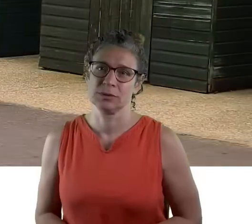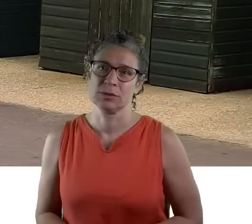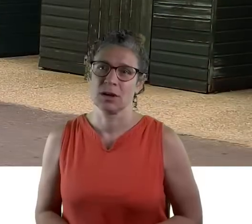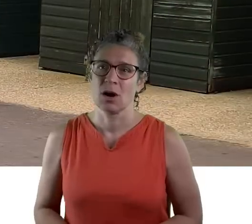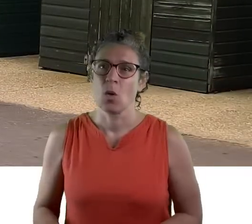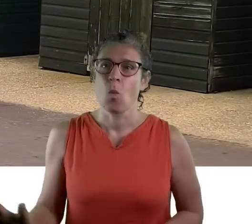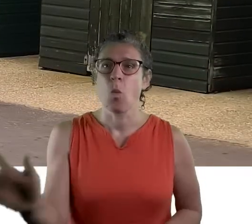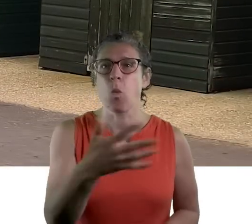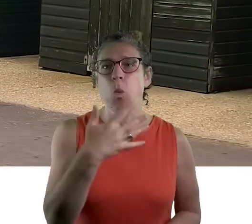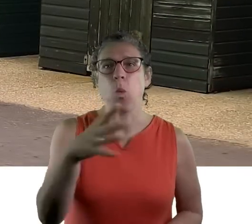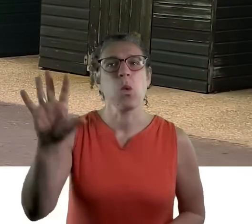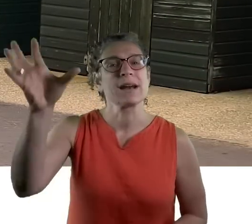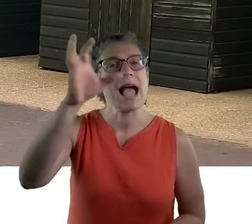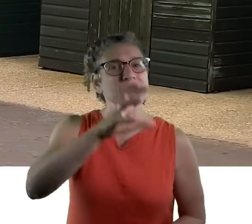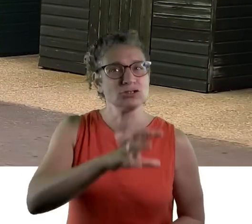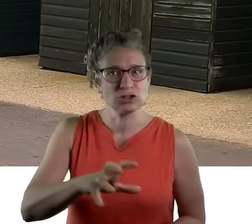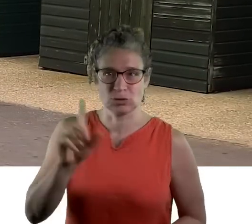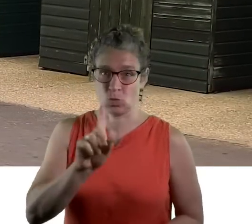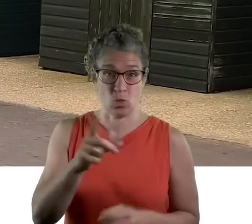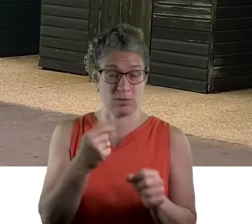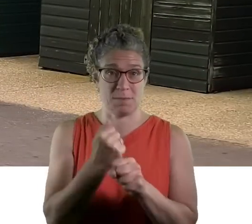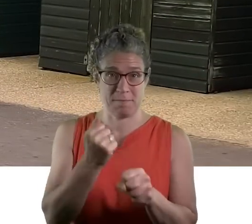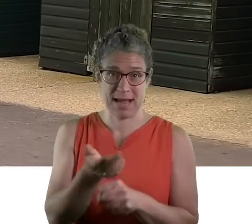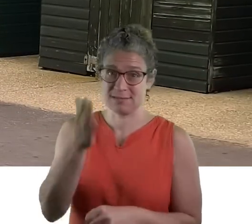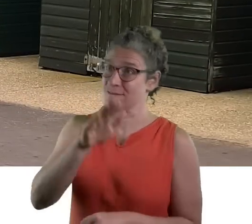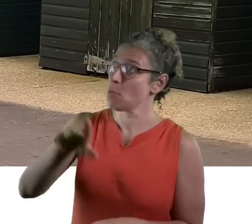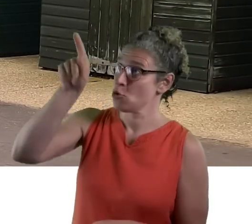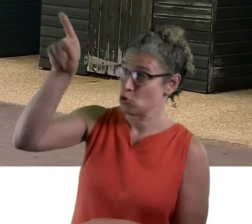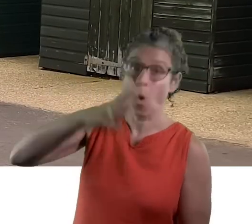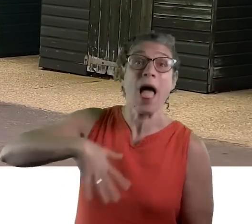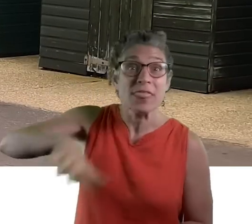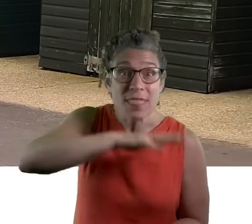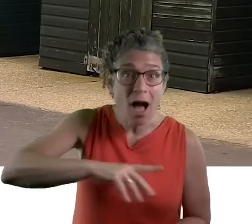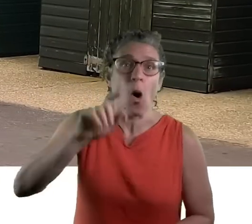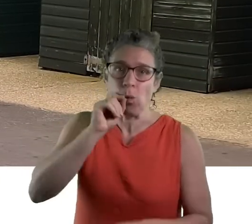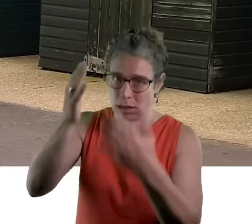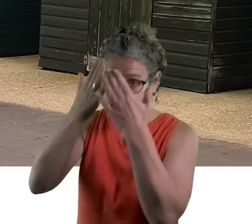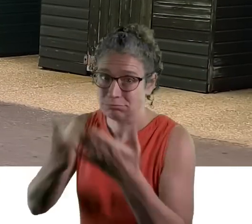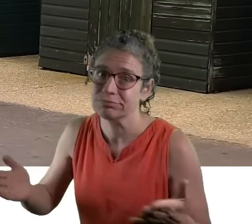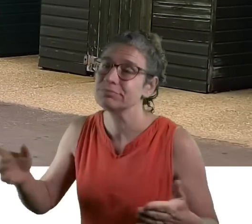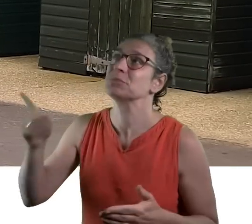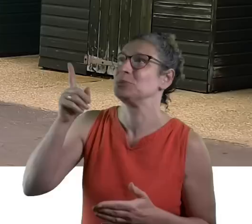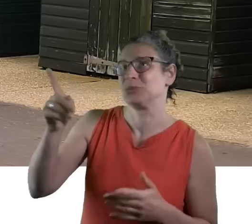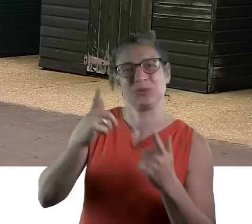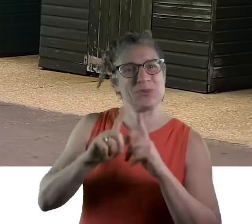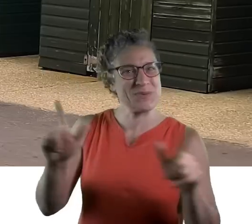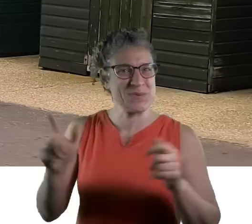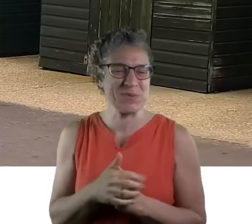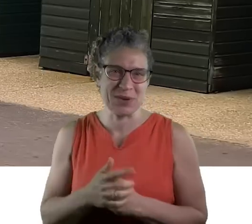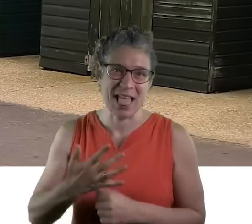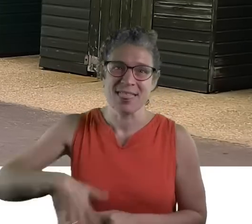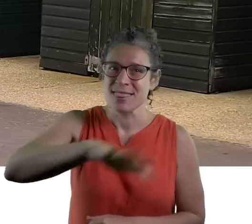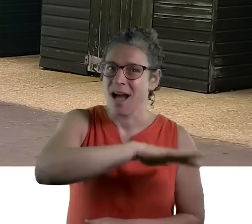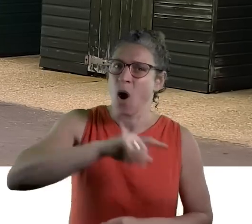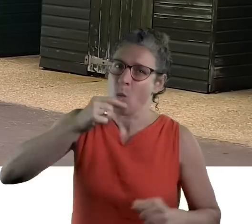All the nations you have made shall come and bow down before you, O Lord, and